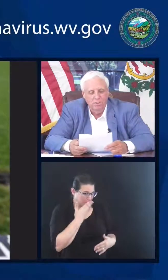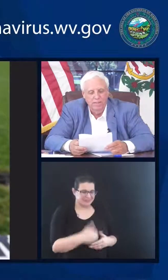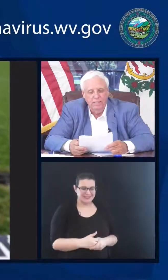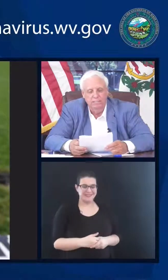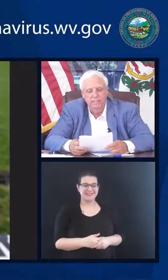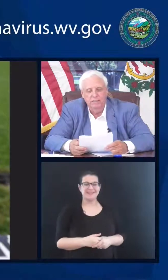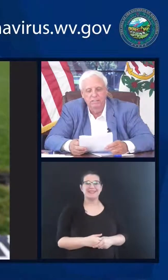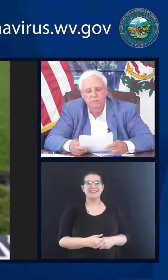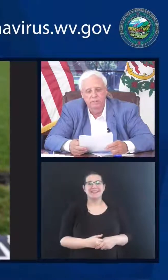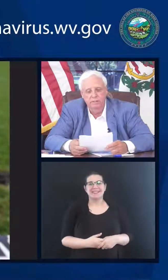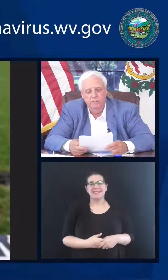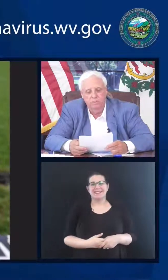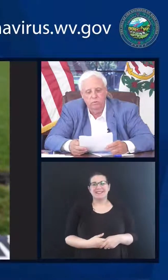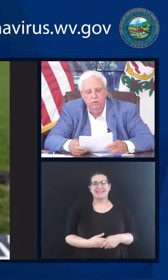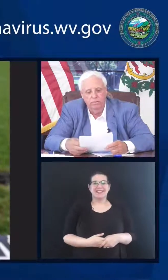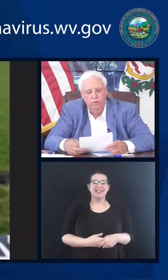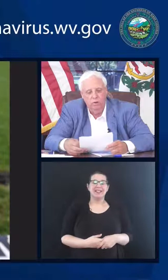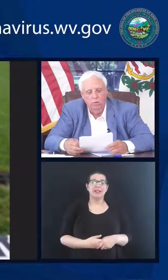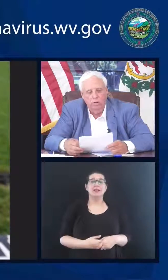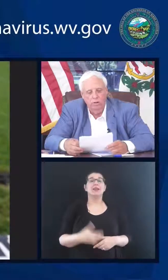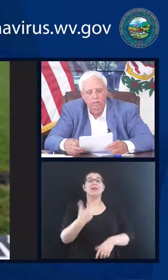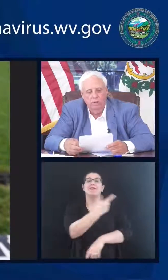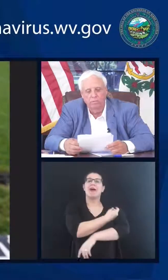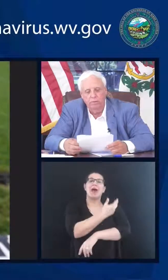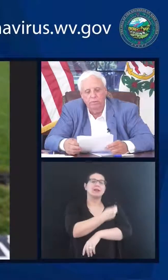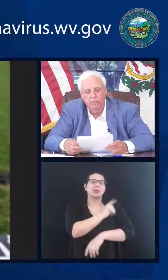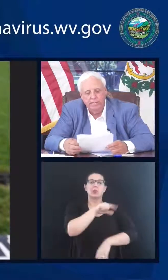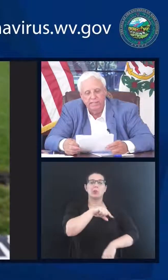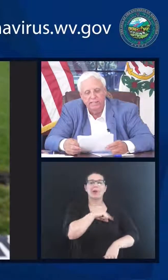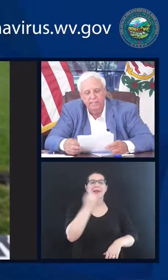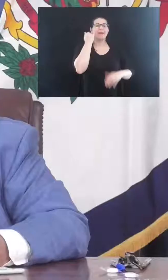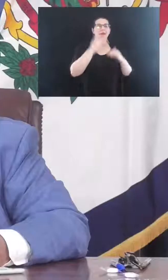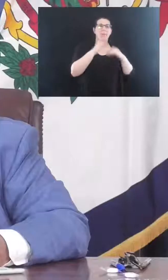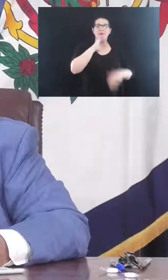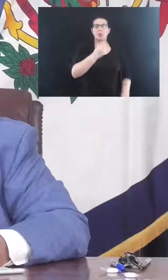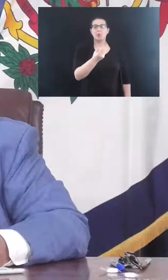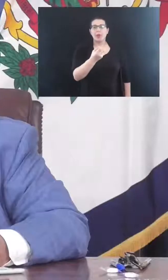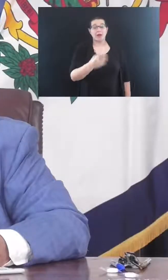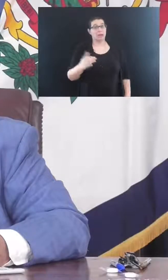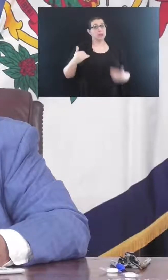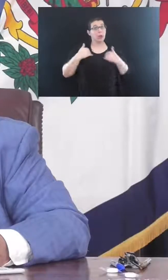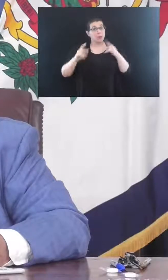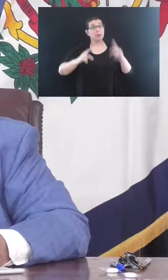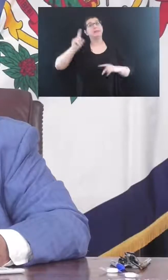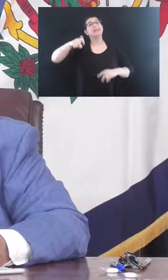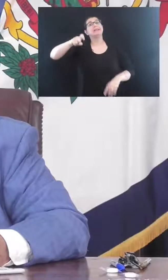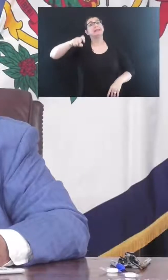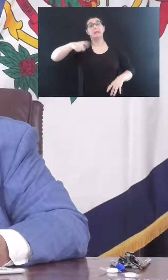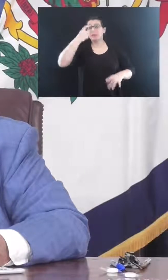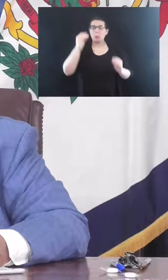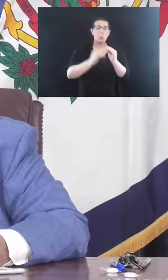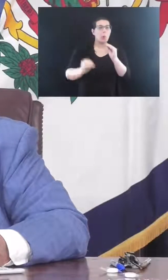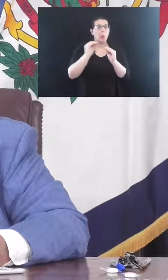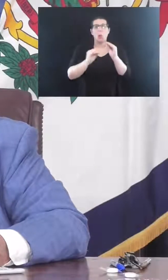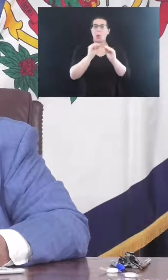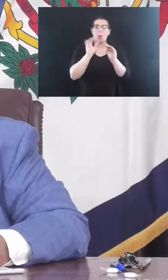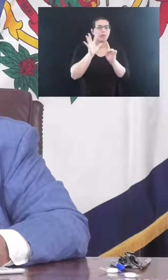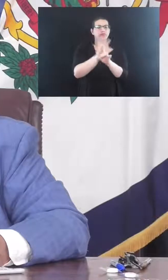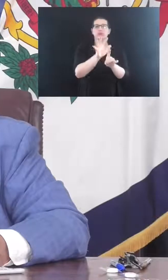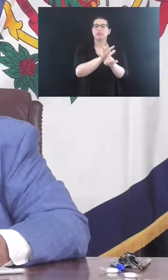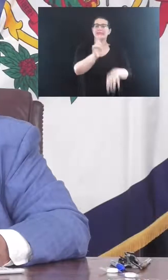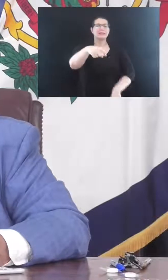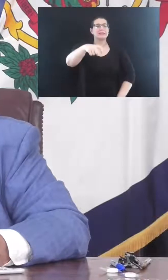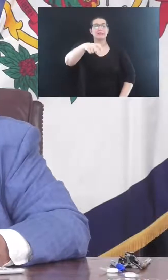Our vaccine eligibility is 12 and older. The young people need to get vaccinated, more and more of you, and our parents and